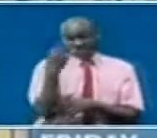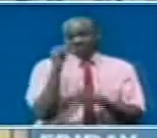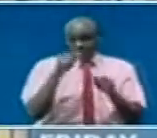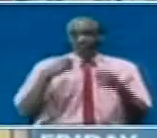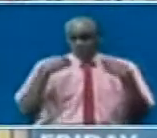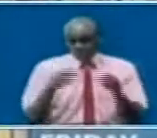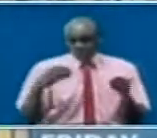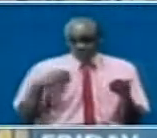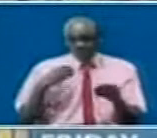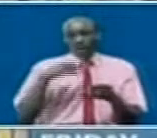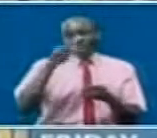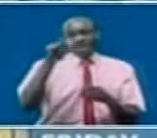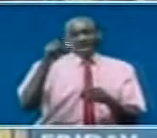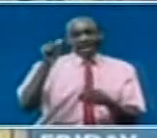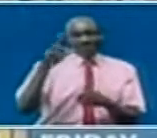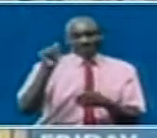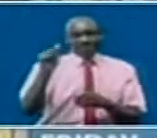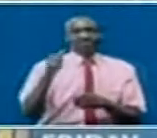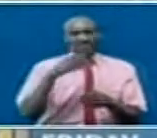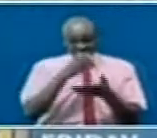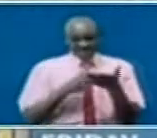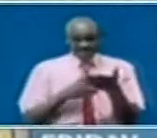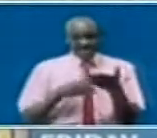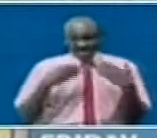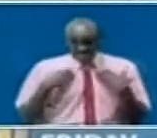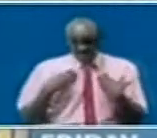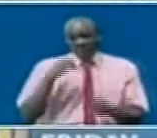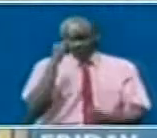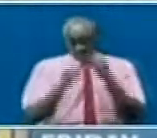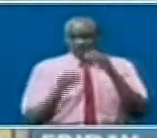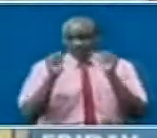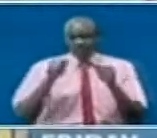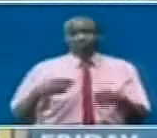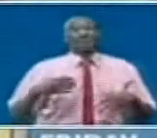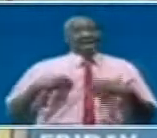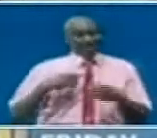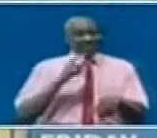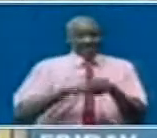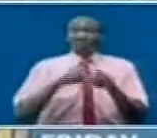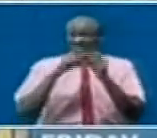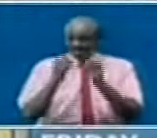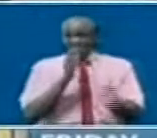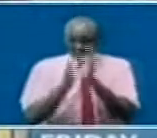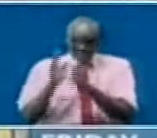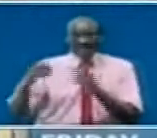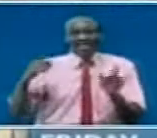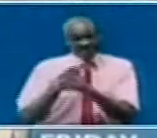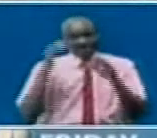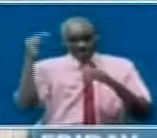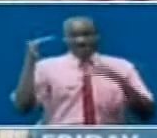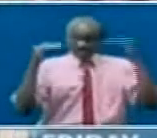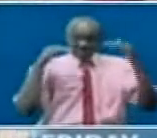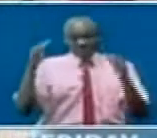to indomitable Malava boys in the semis. The final piece promises to be exciting as Cheptil prepares a battle of titans against